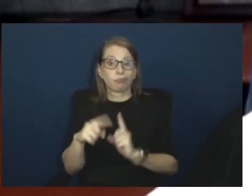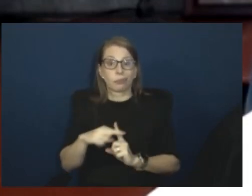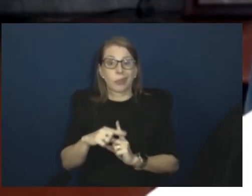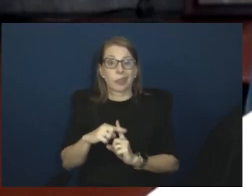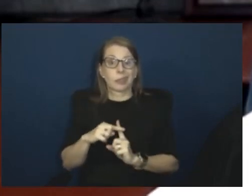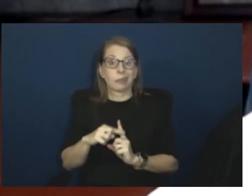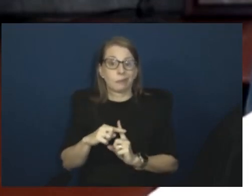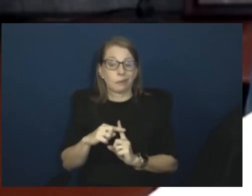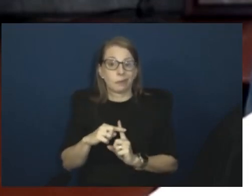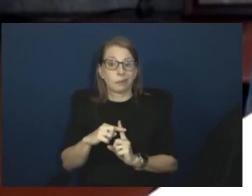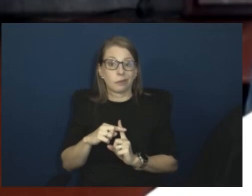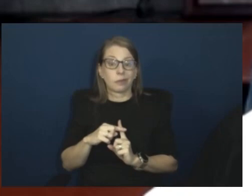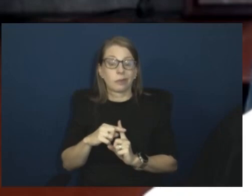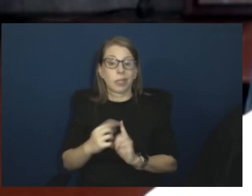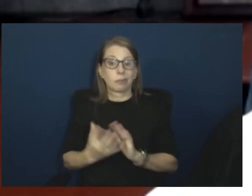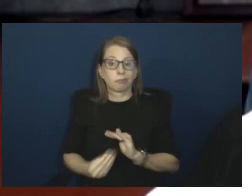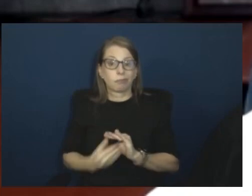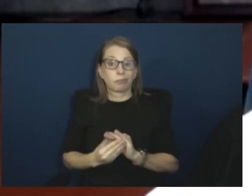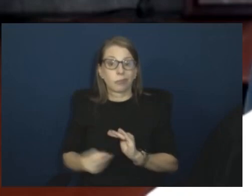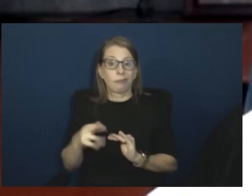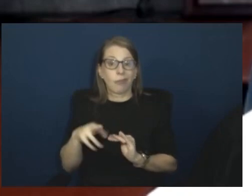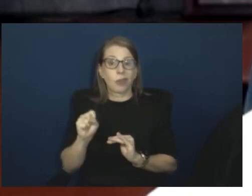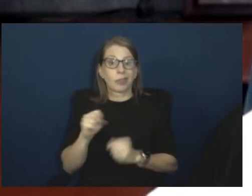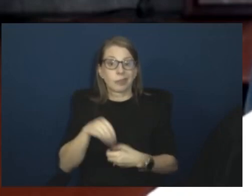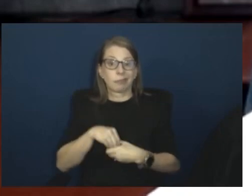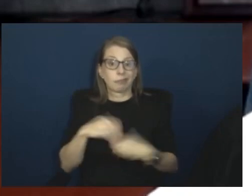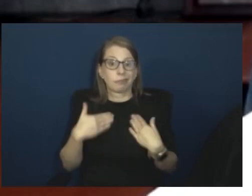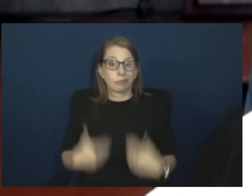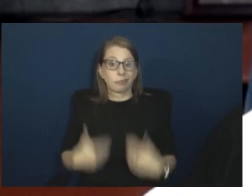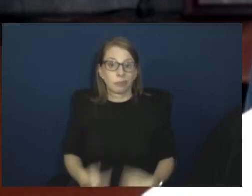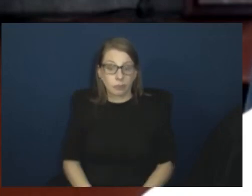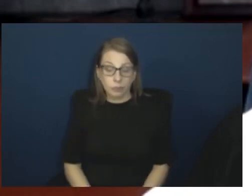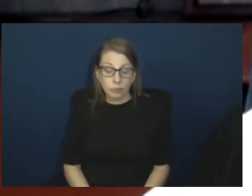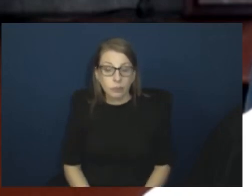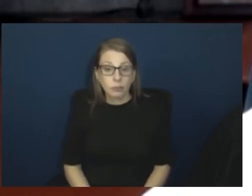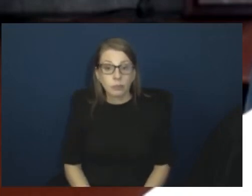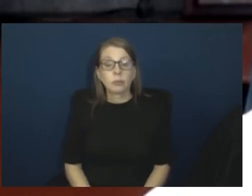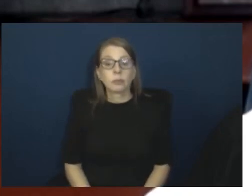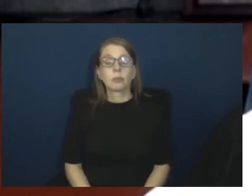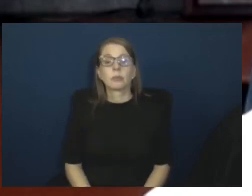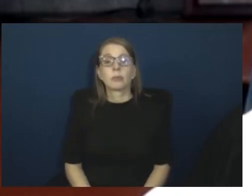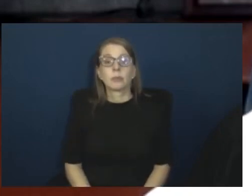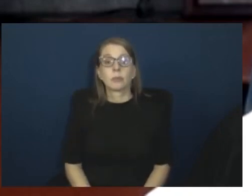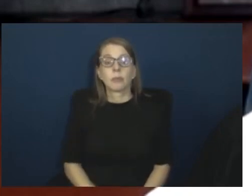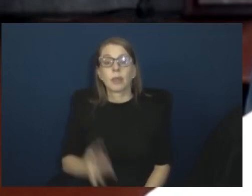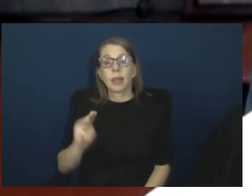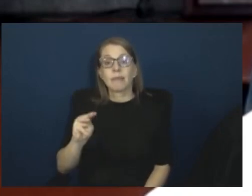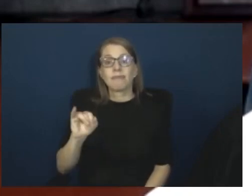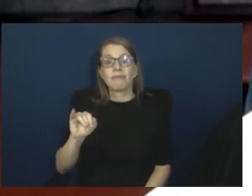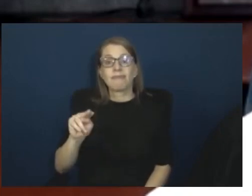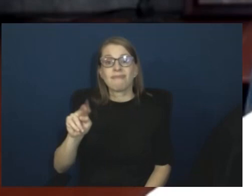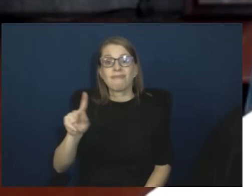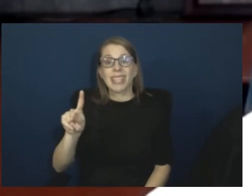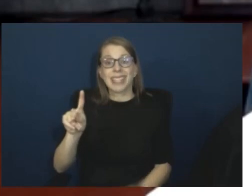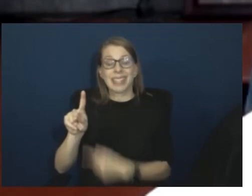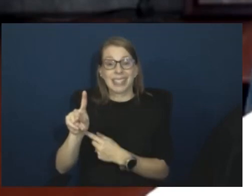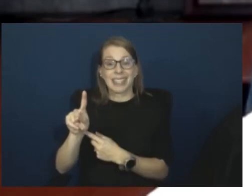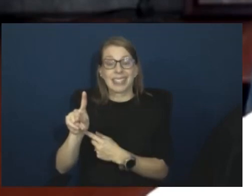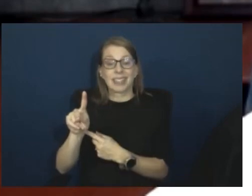and carry the virus. And there another case of a mink. They found a mink